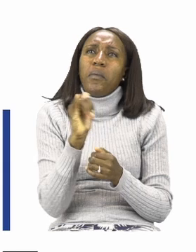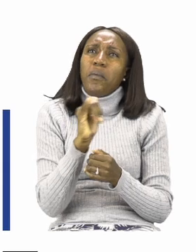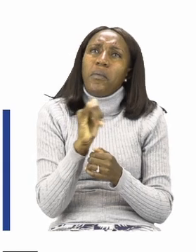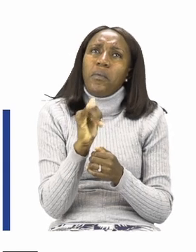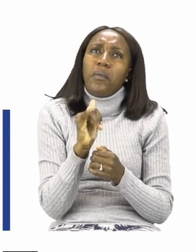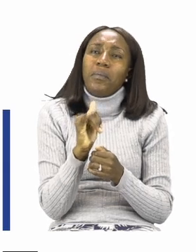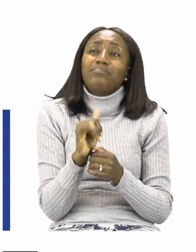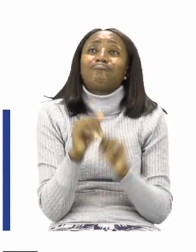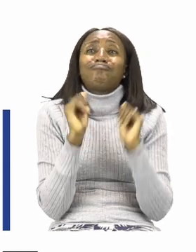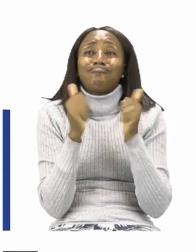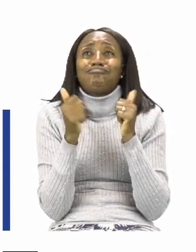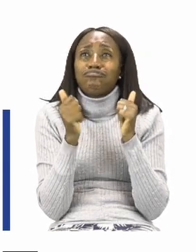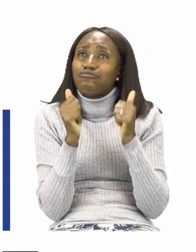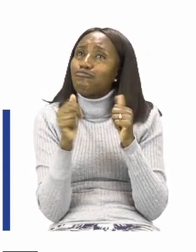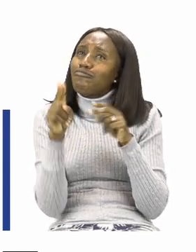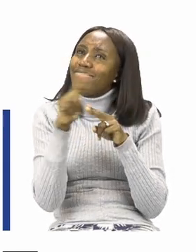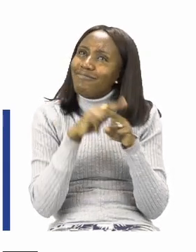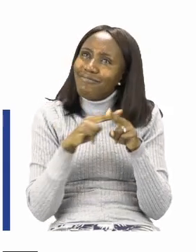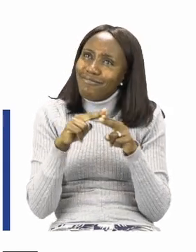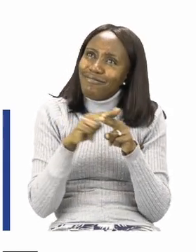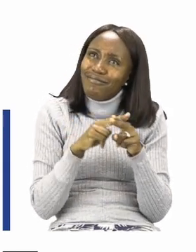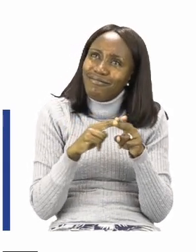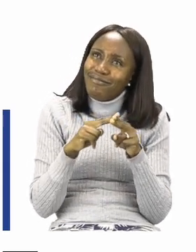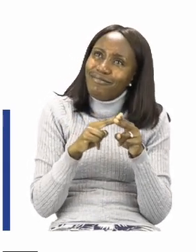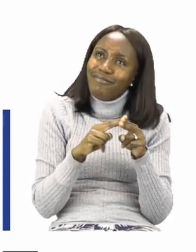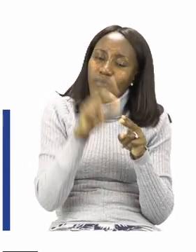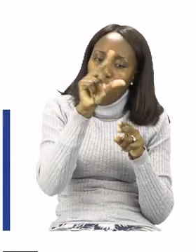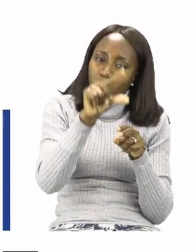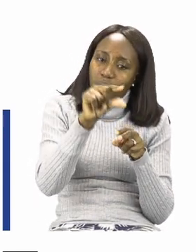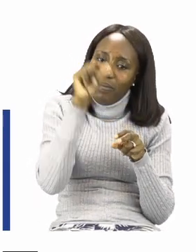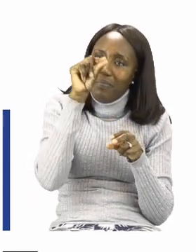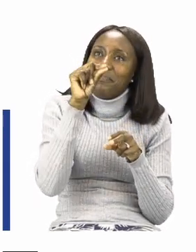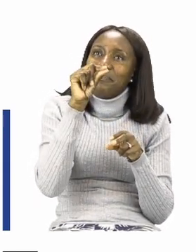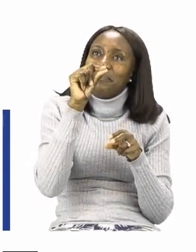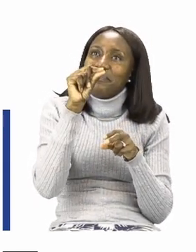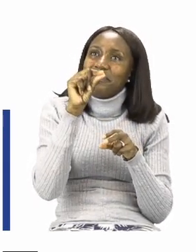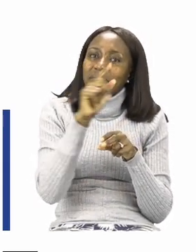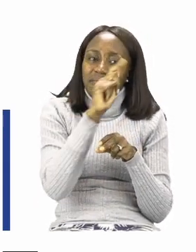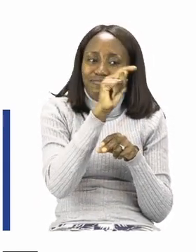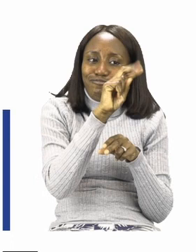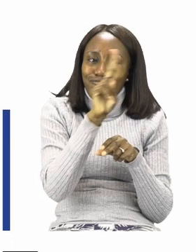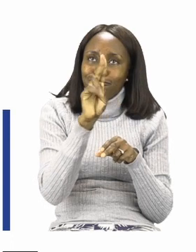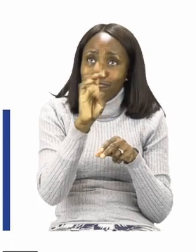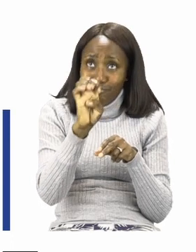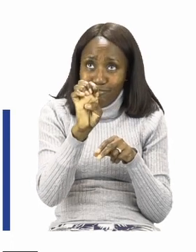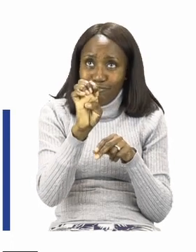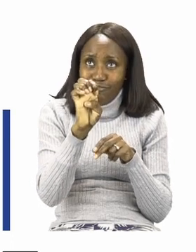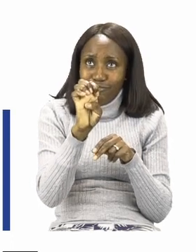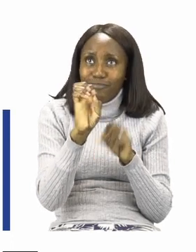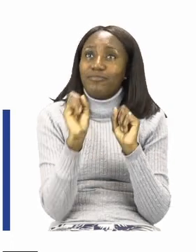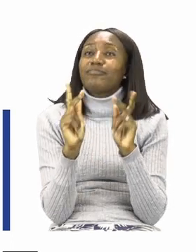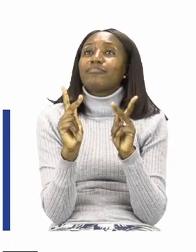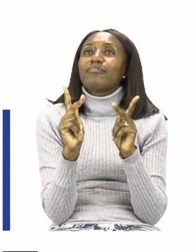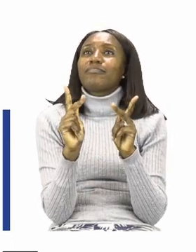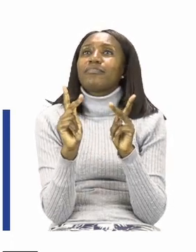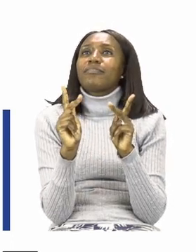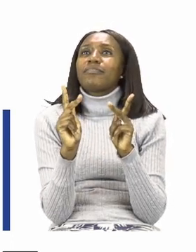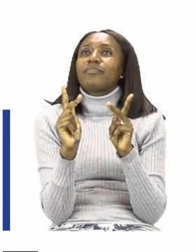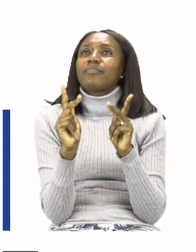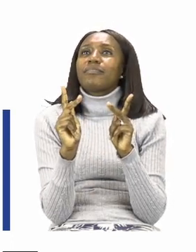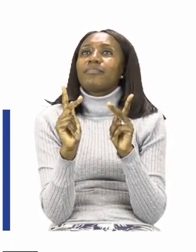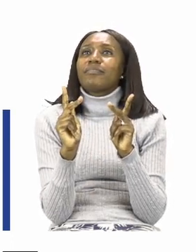That's right. We are going to say the Bible. Okay. So